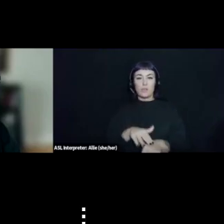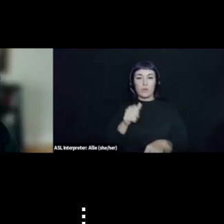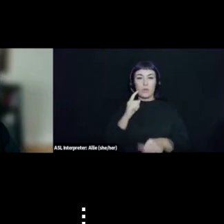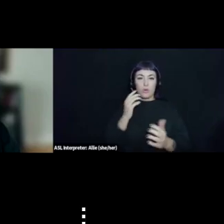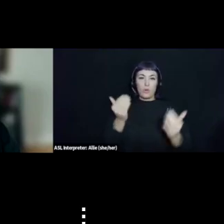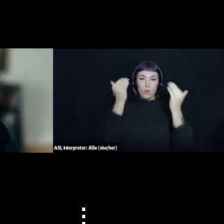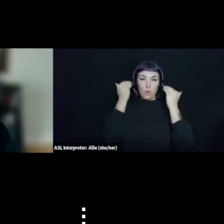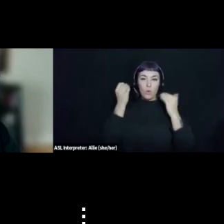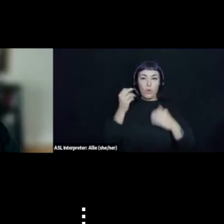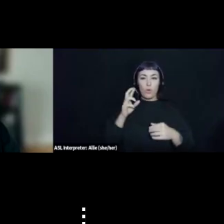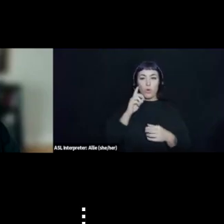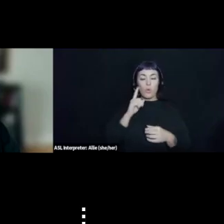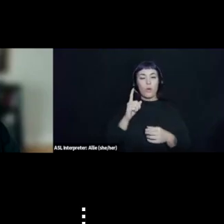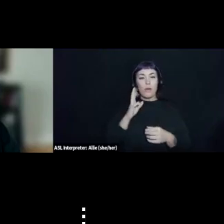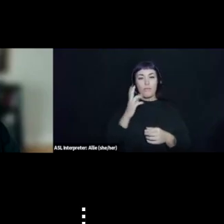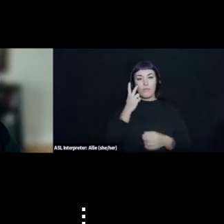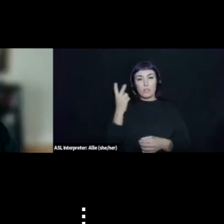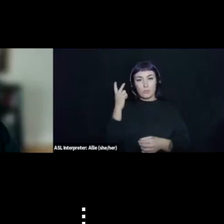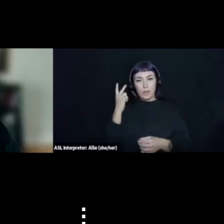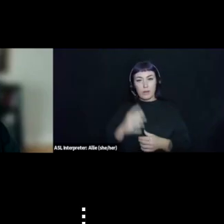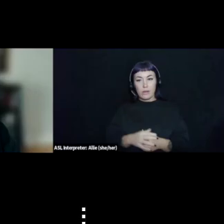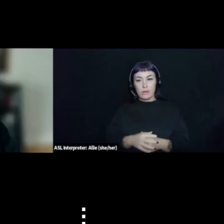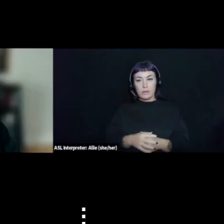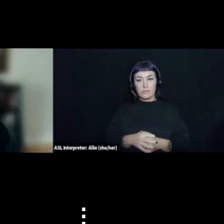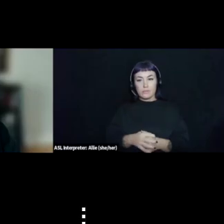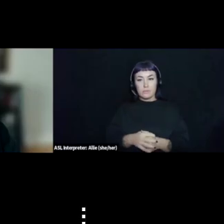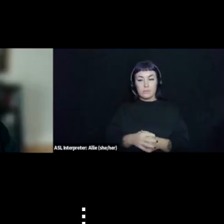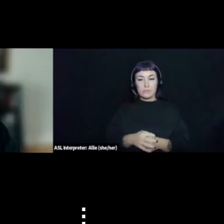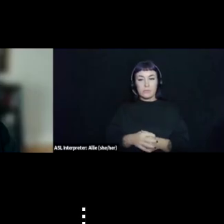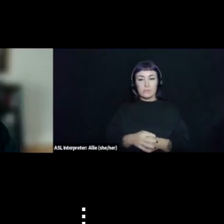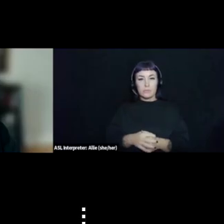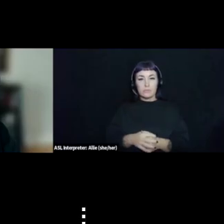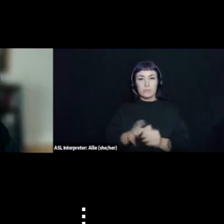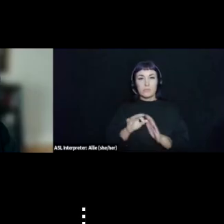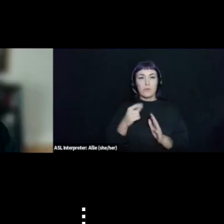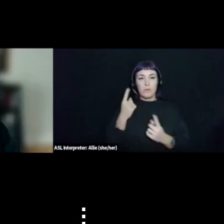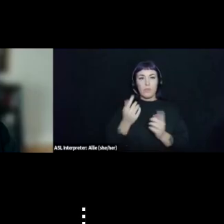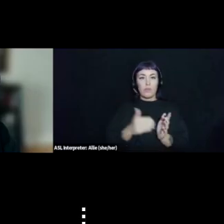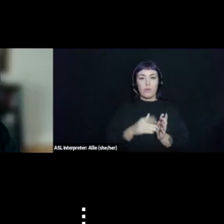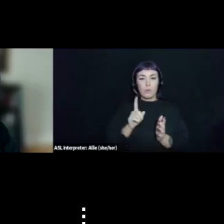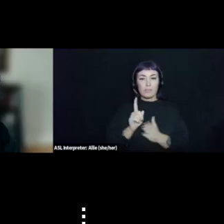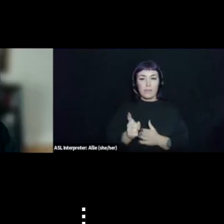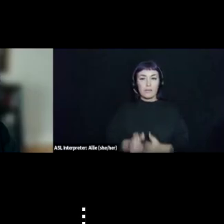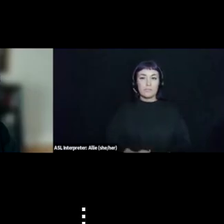overwhelmed or having a flashback. And let me find my thought again, one second.